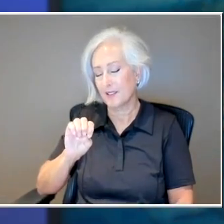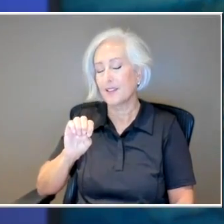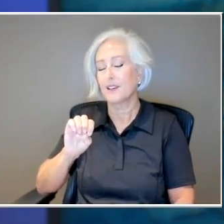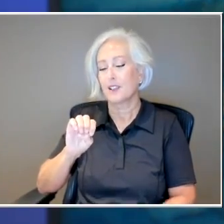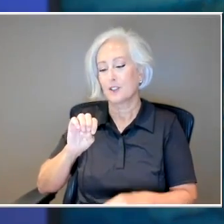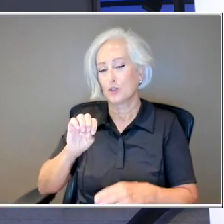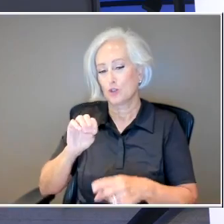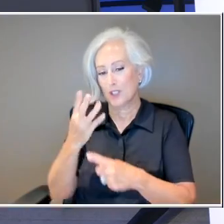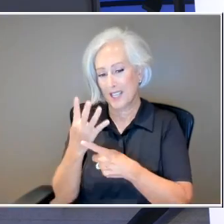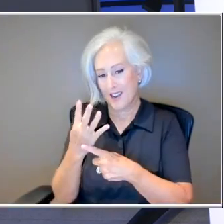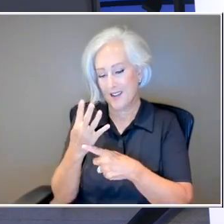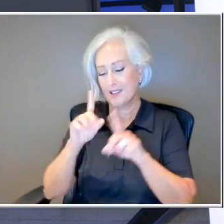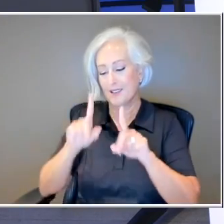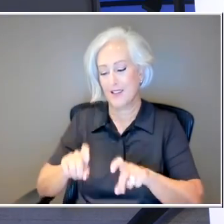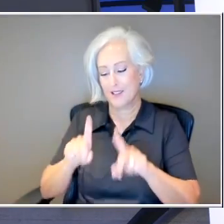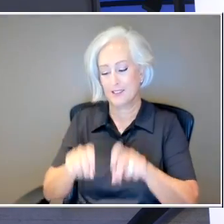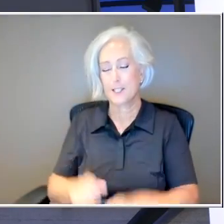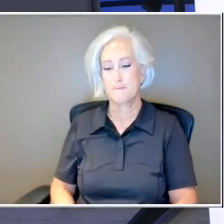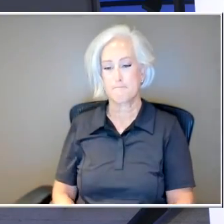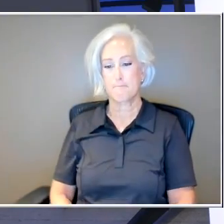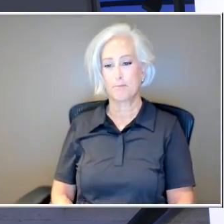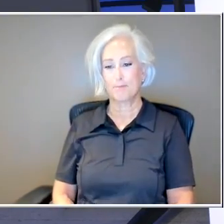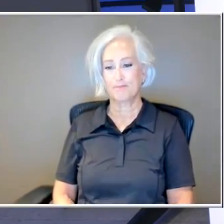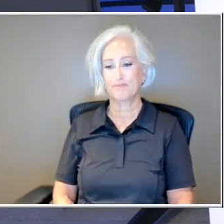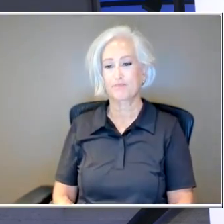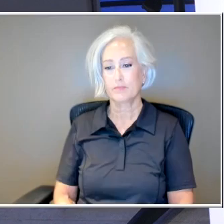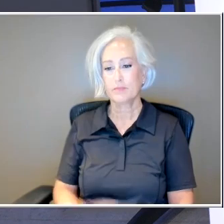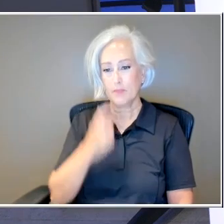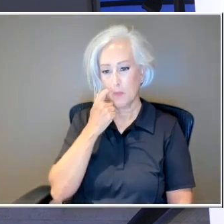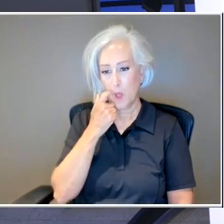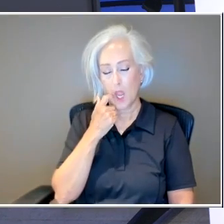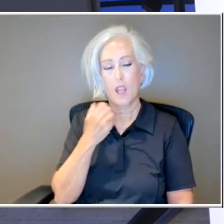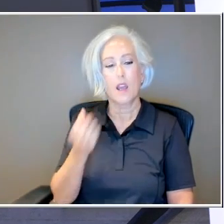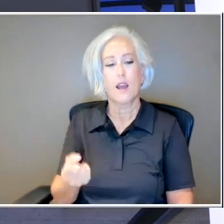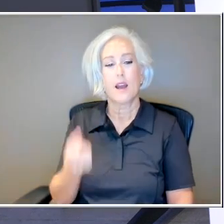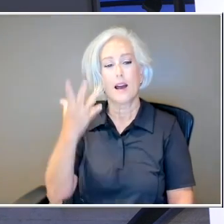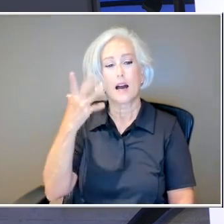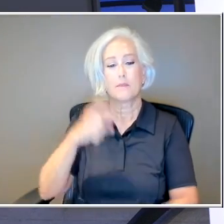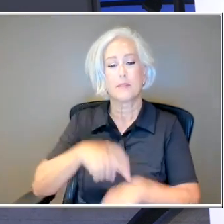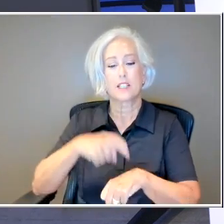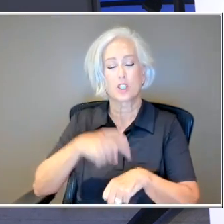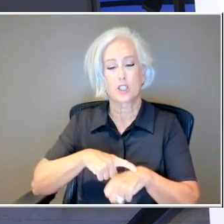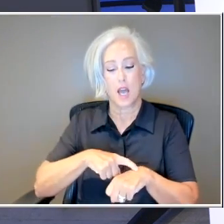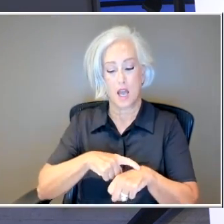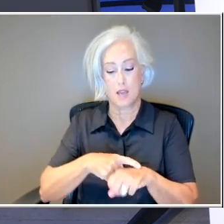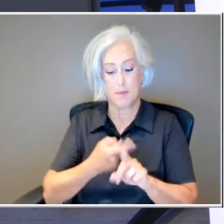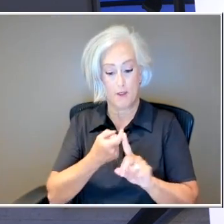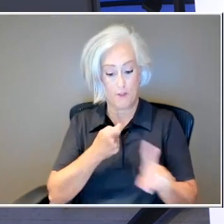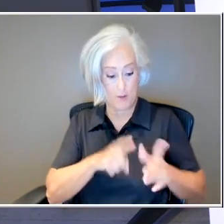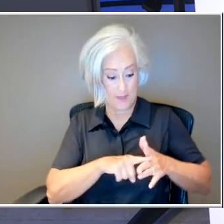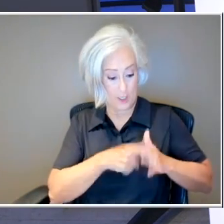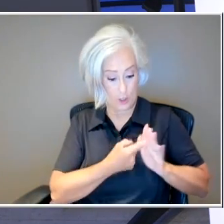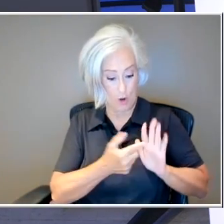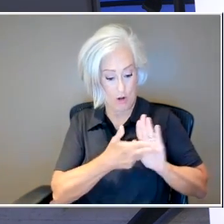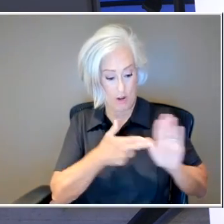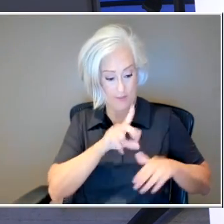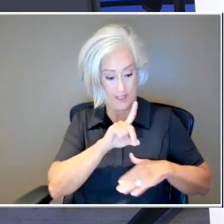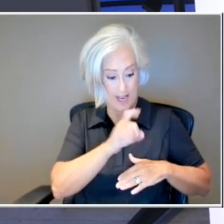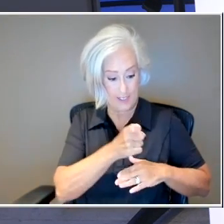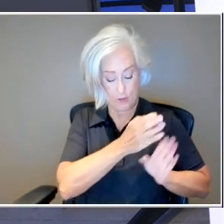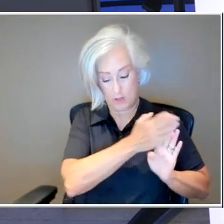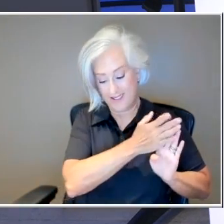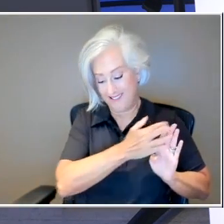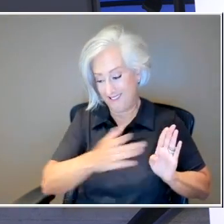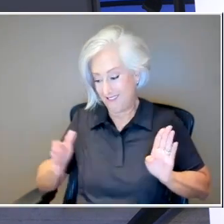Yeah. Ava is asking, how much time passed from the start of your diagnosis to that bell ringing, your last